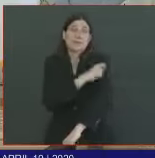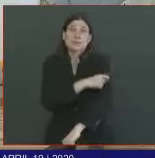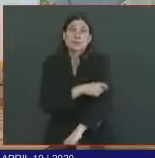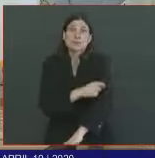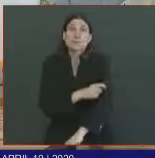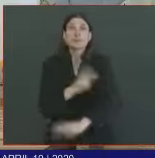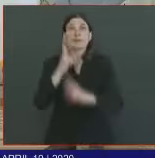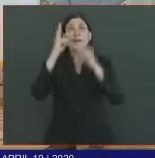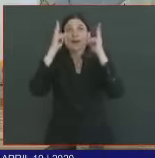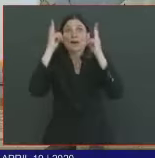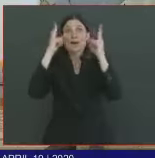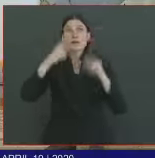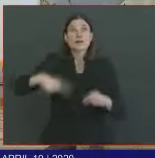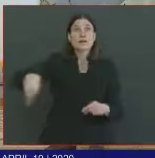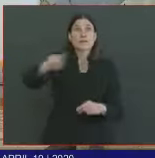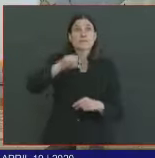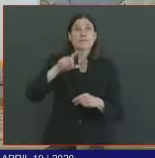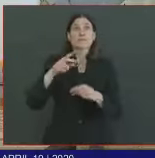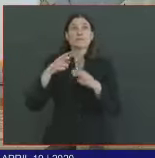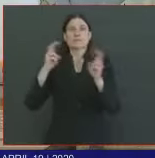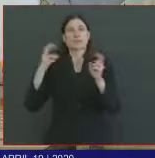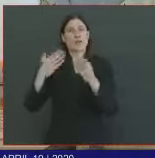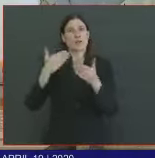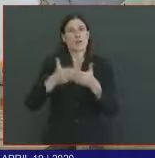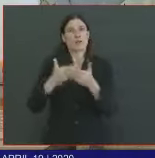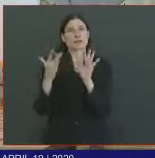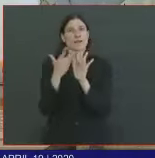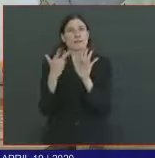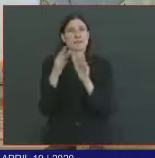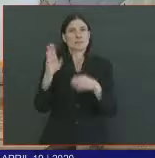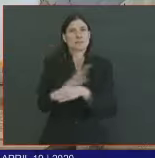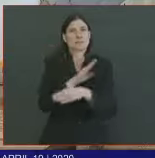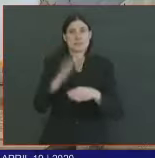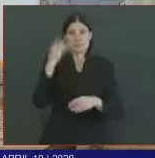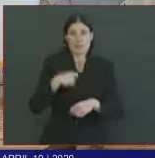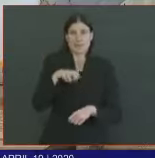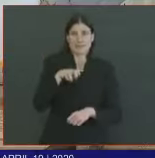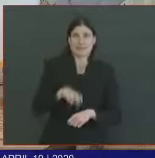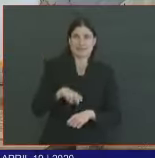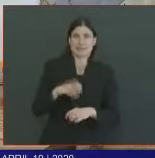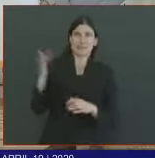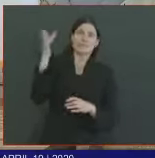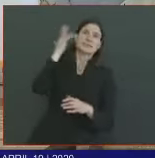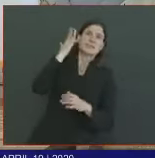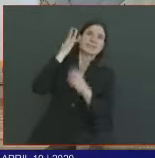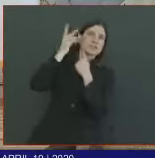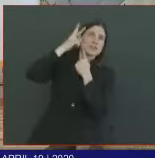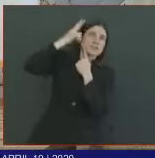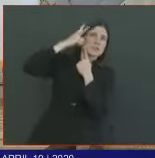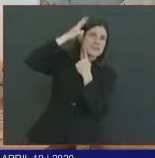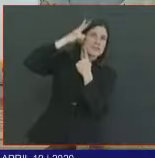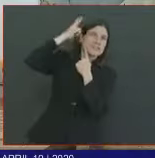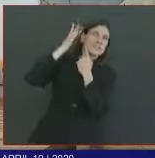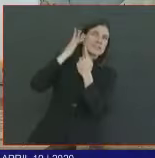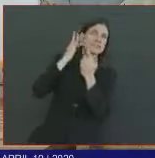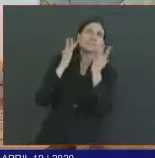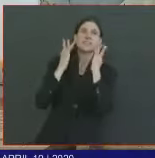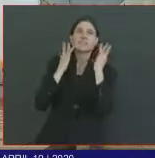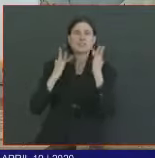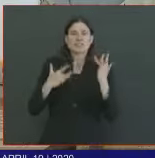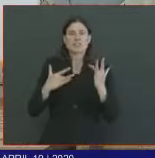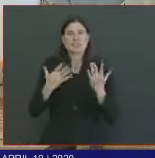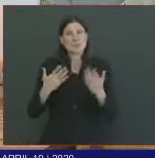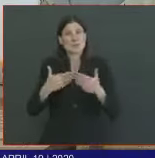be very honest, those are some of the toughest calls to make. So I would not expect hairdressers